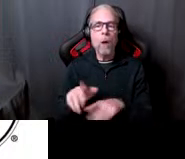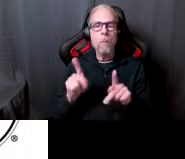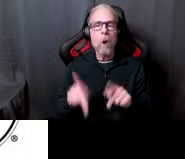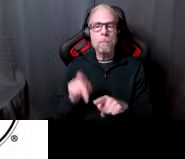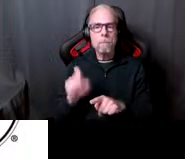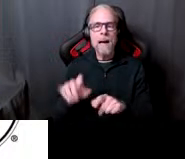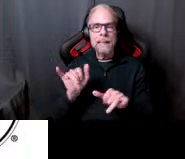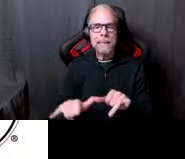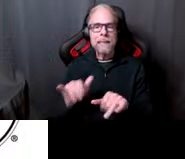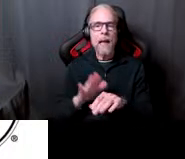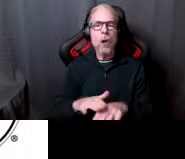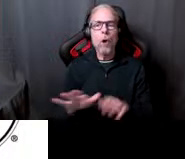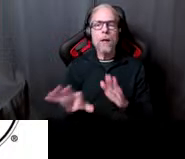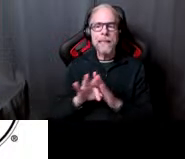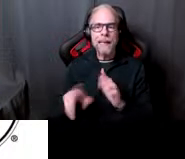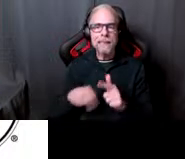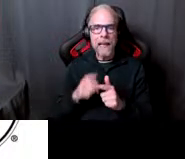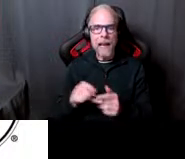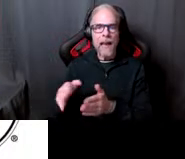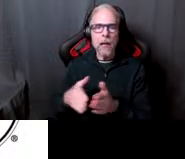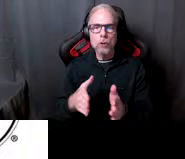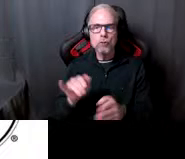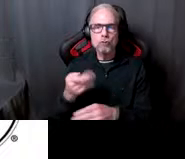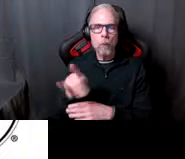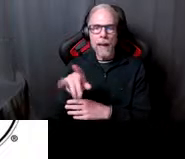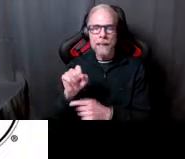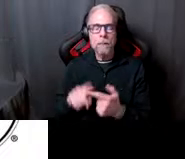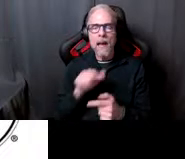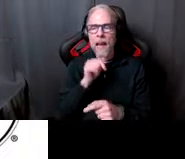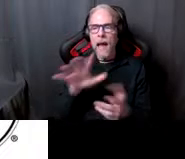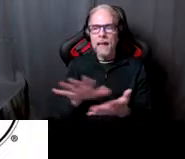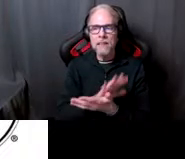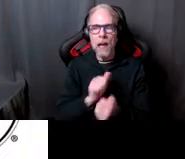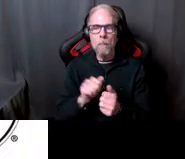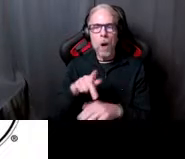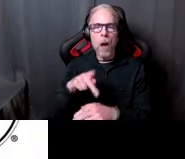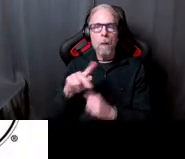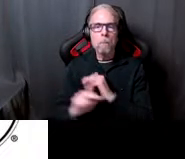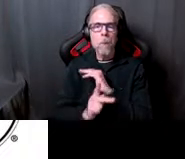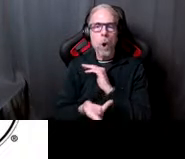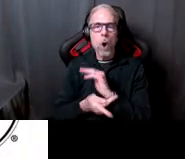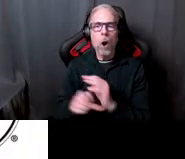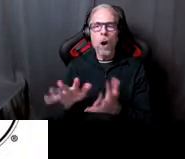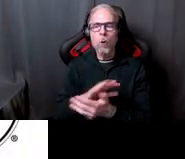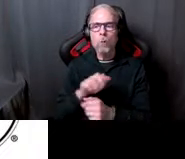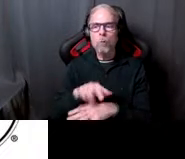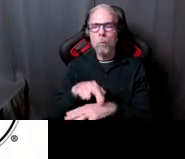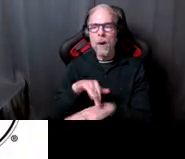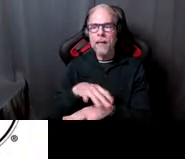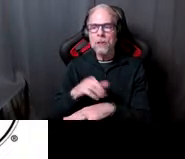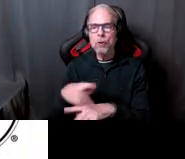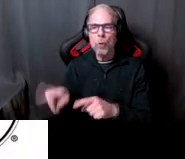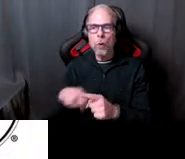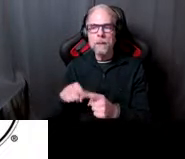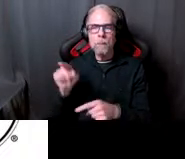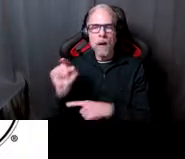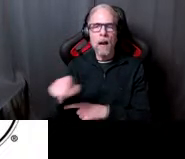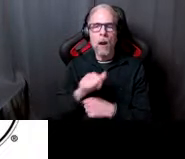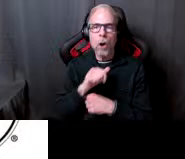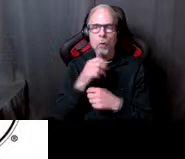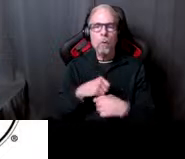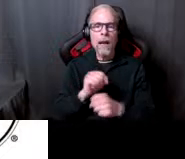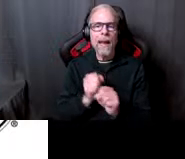on designated trails and may not damage park resources by going off trail or creating unauthorized